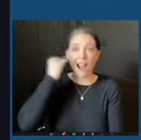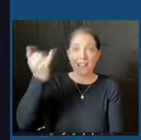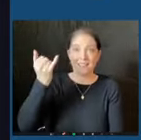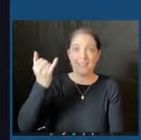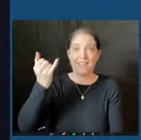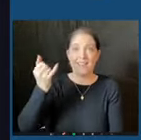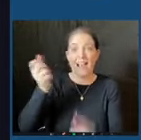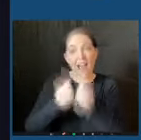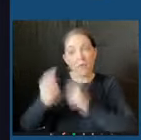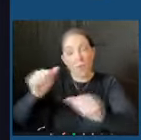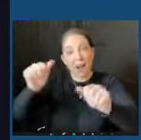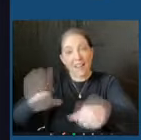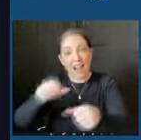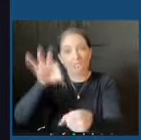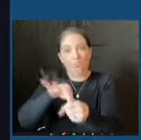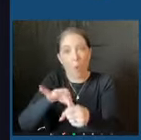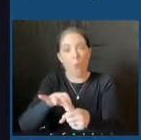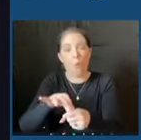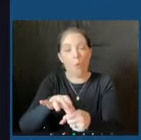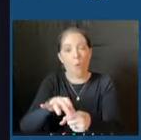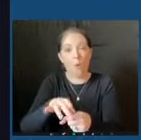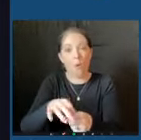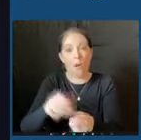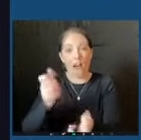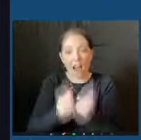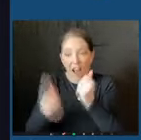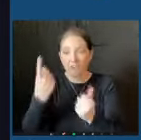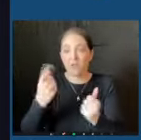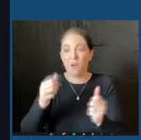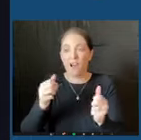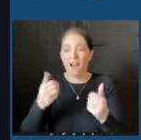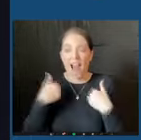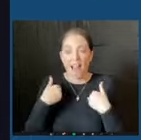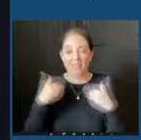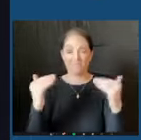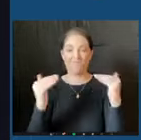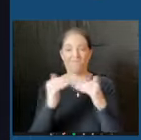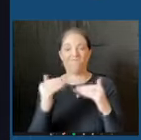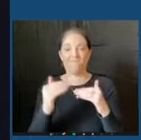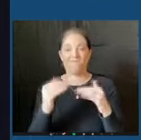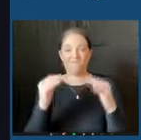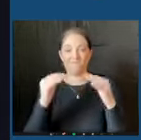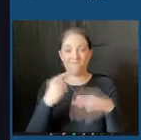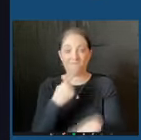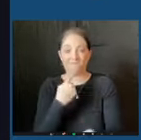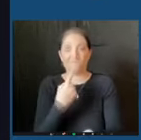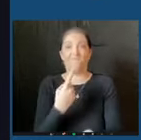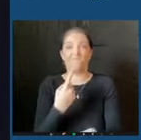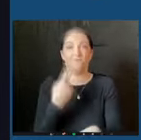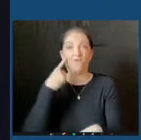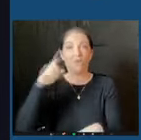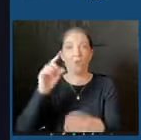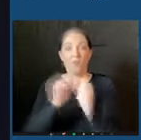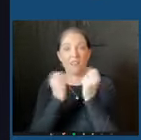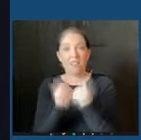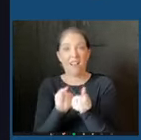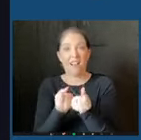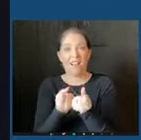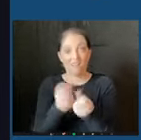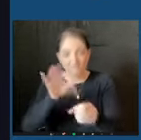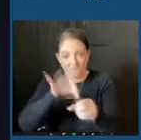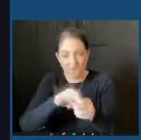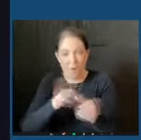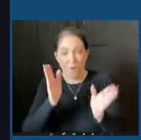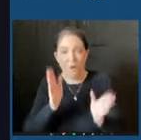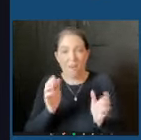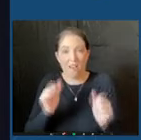actually vote and has a fair shake at having a say in society. And so as you come of age and enter into